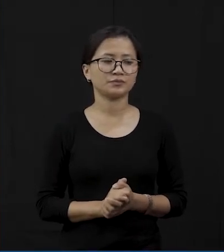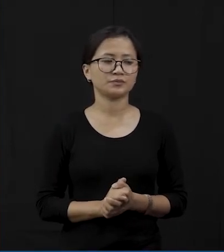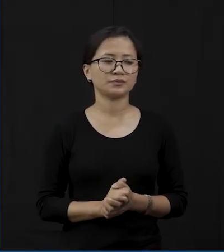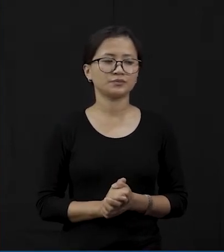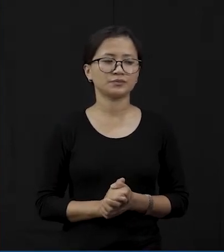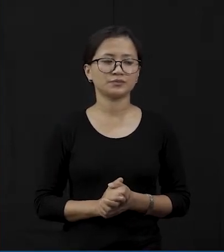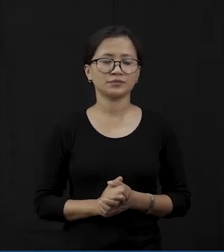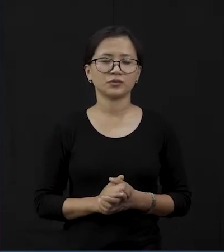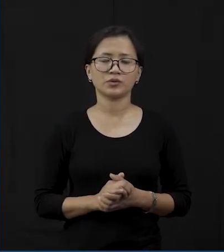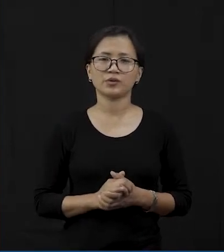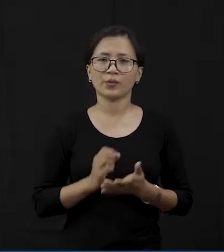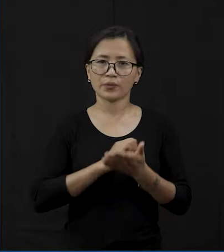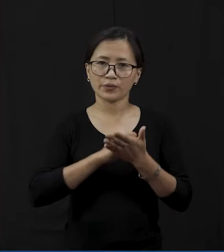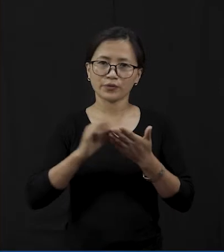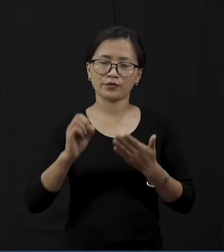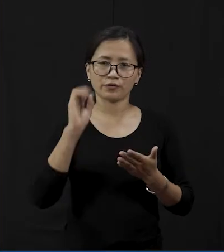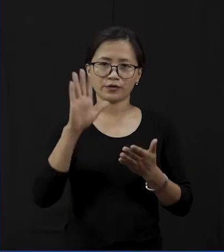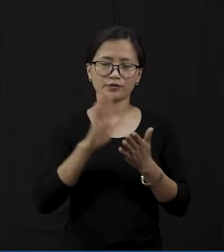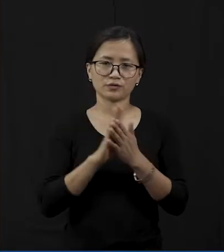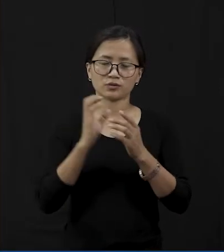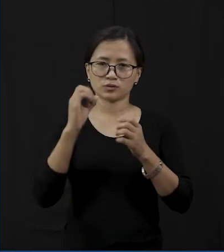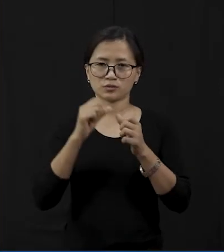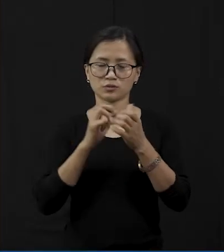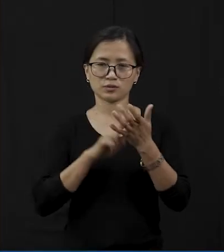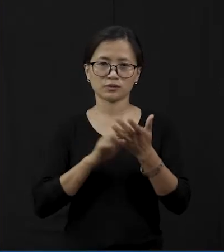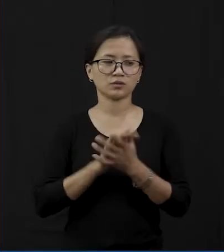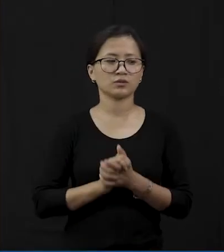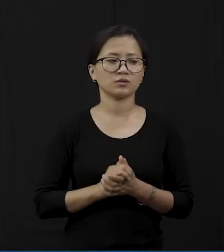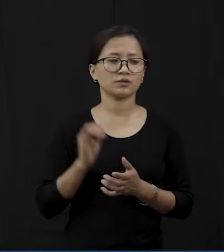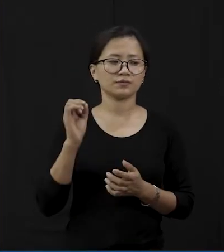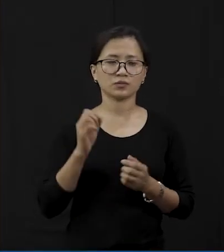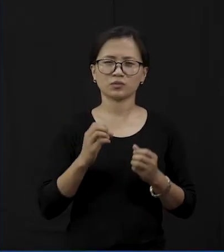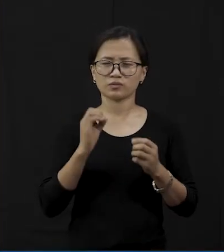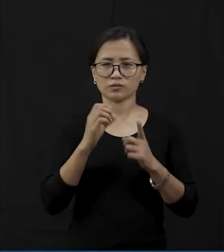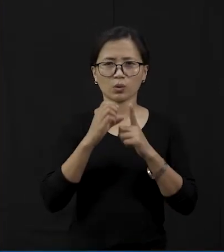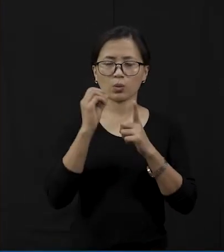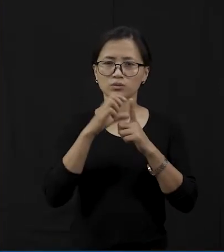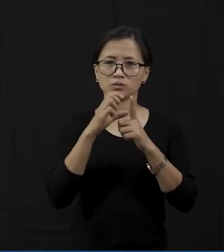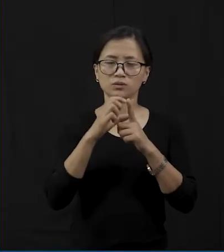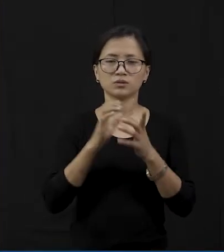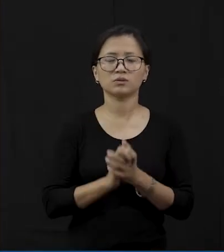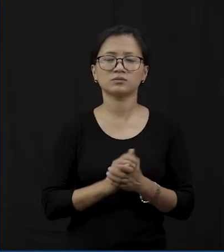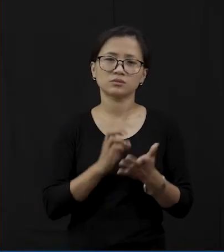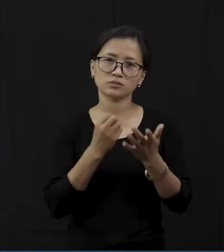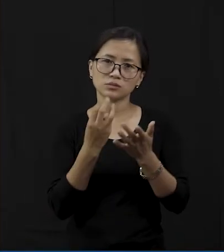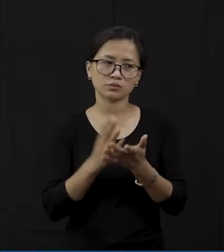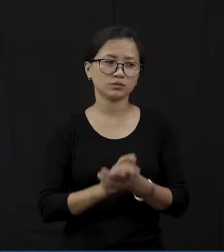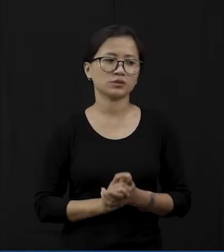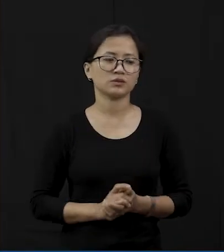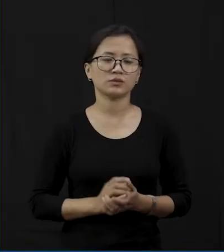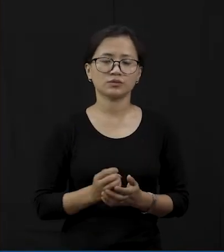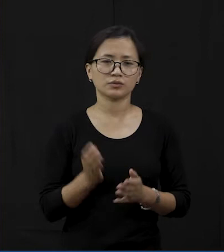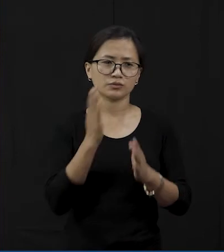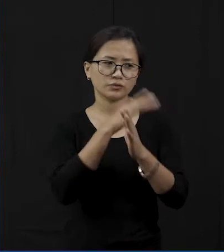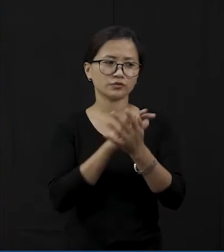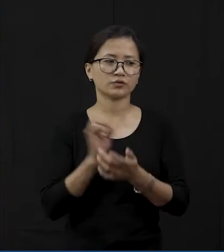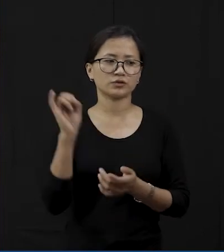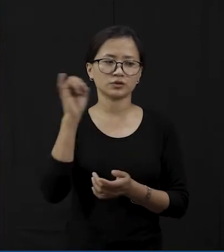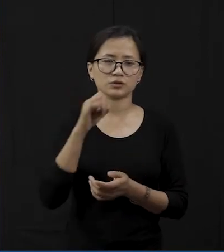Now write the 5 consecutive odd number before 657. Again here consecutive